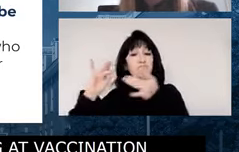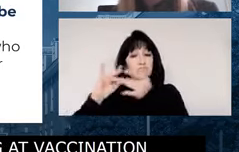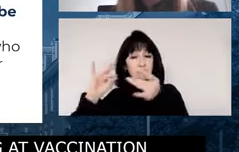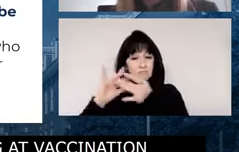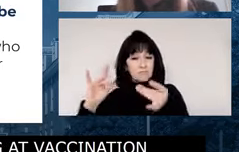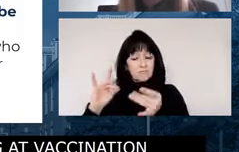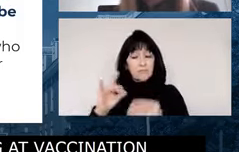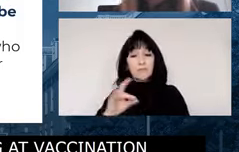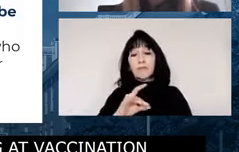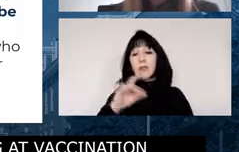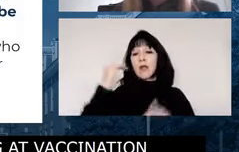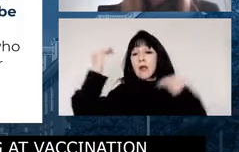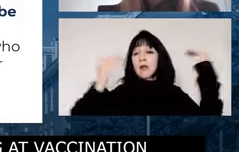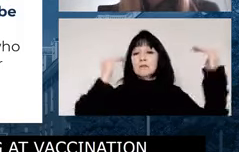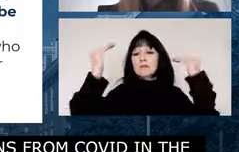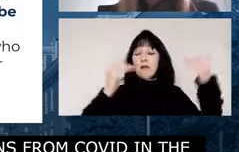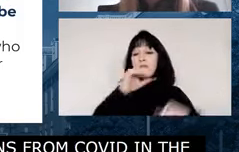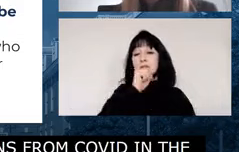to 64,